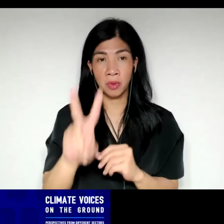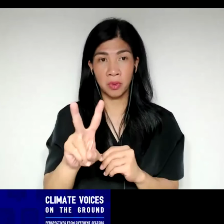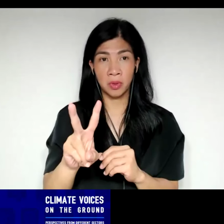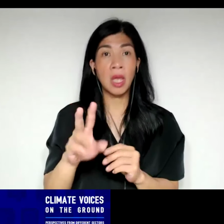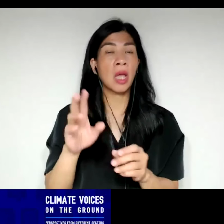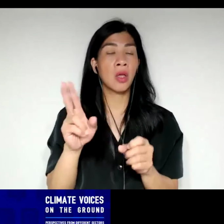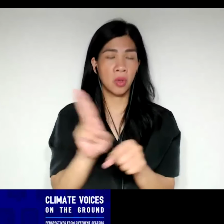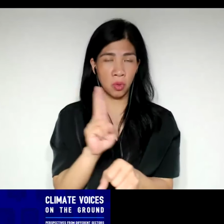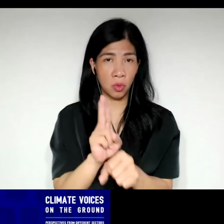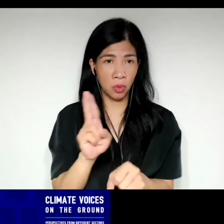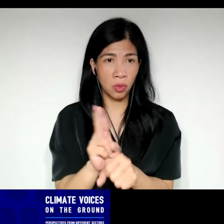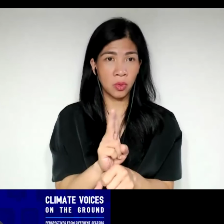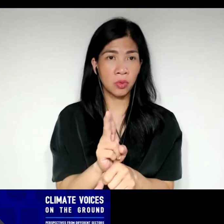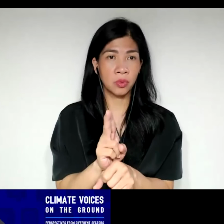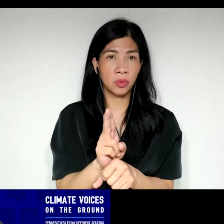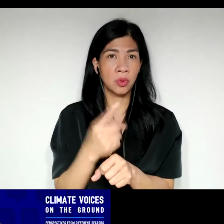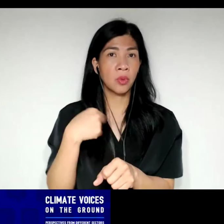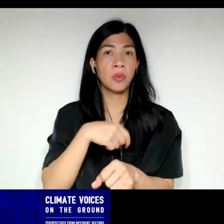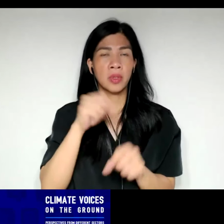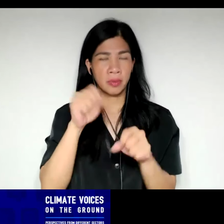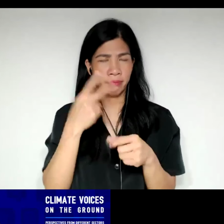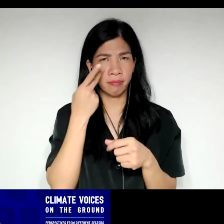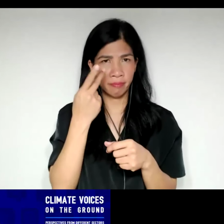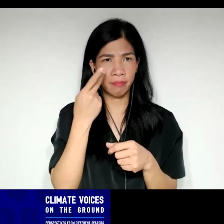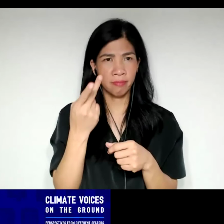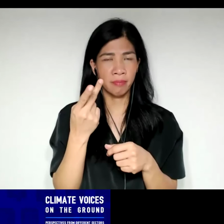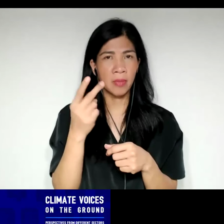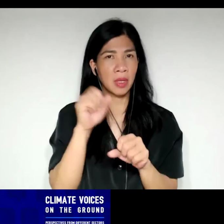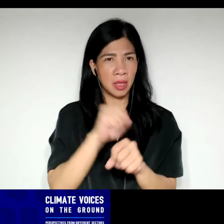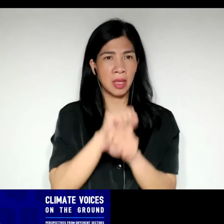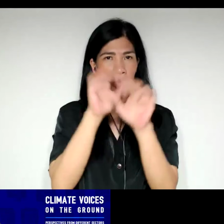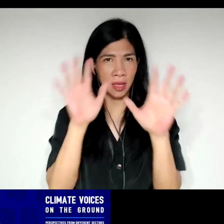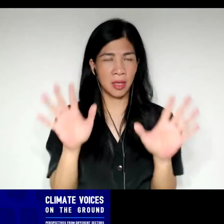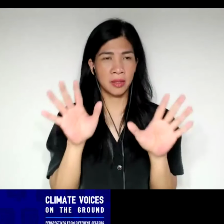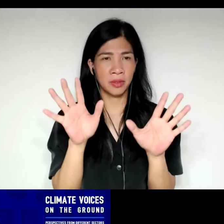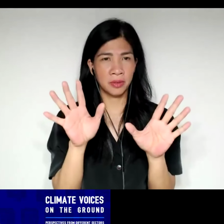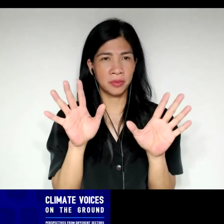it, we can see, and it's clear,